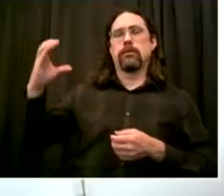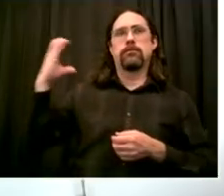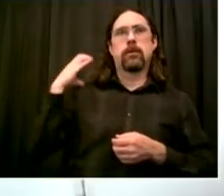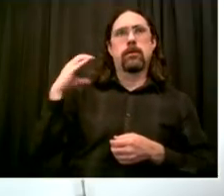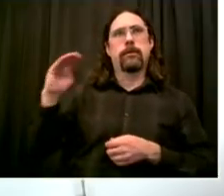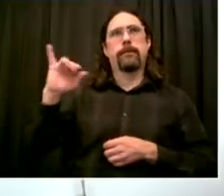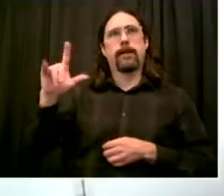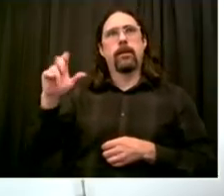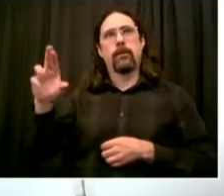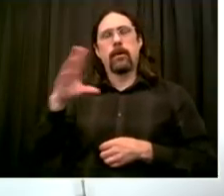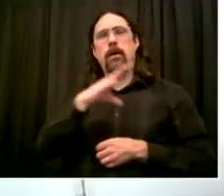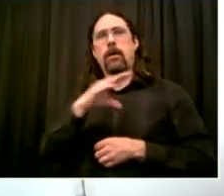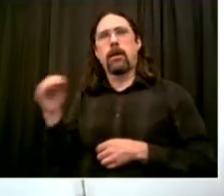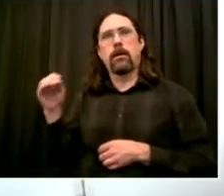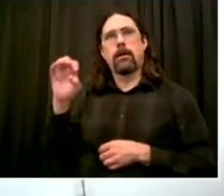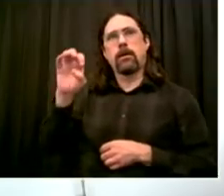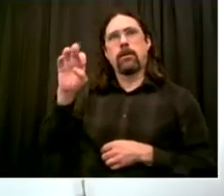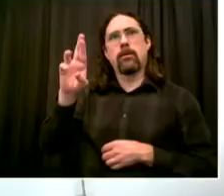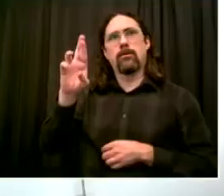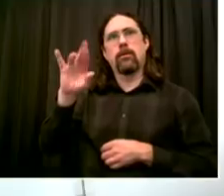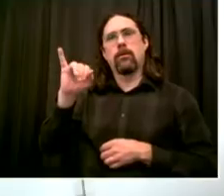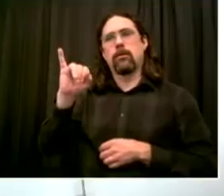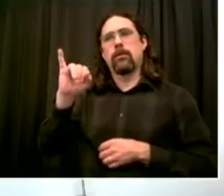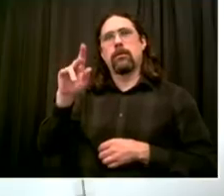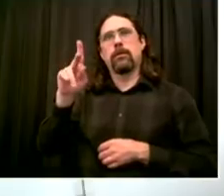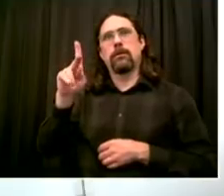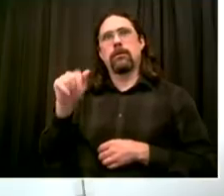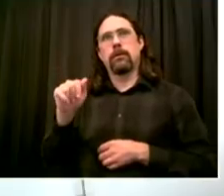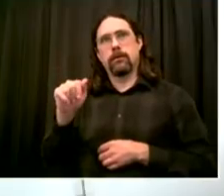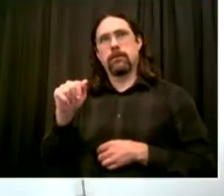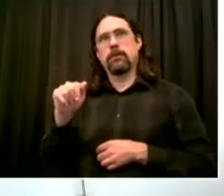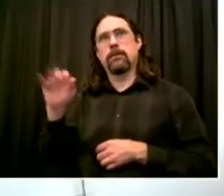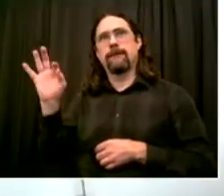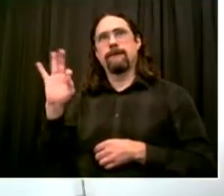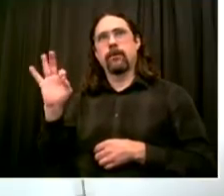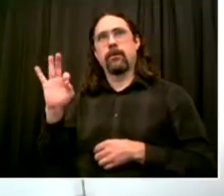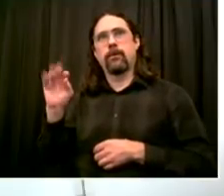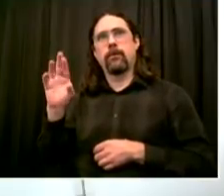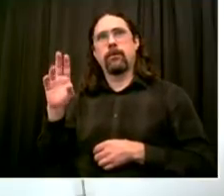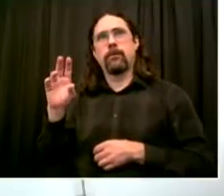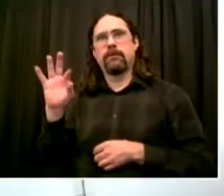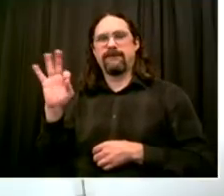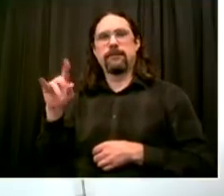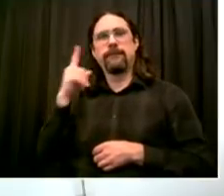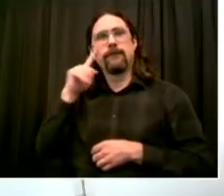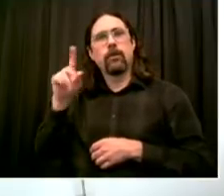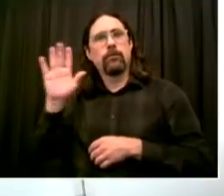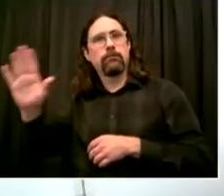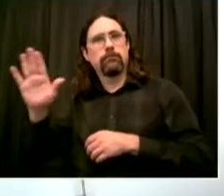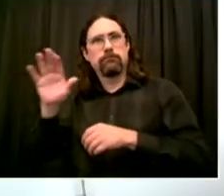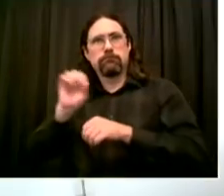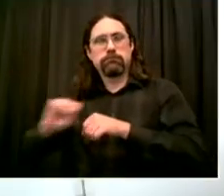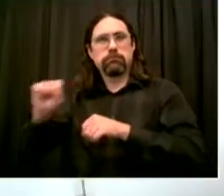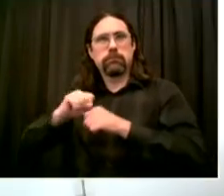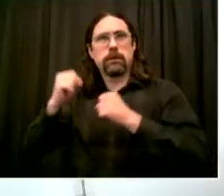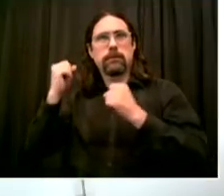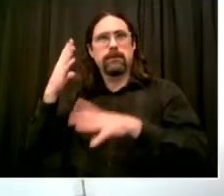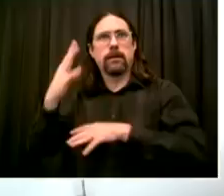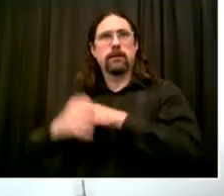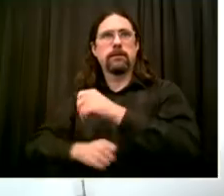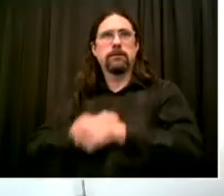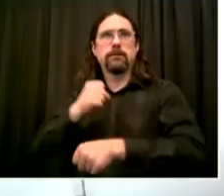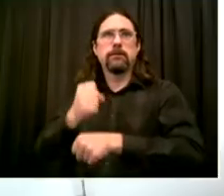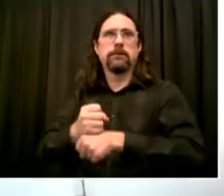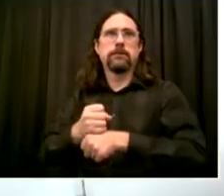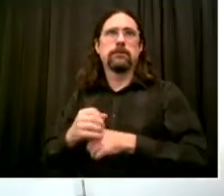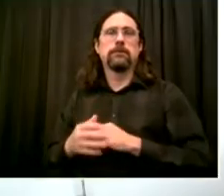story once I say my words. I am literally right now in the middle of a finance hearing with the New York City Council, or I